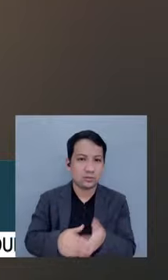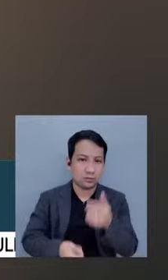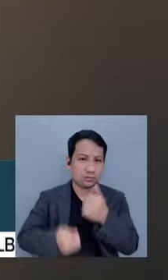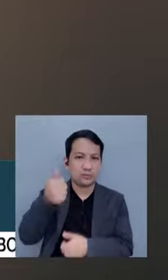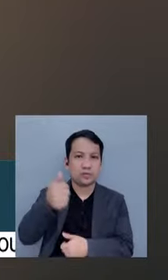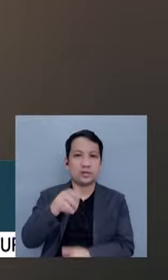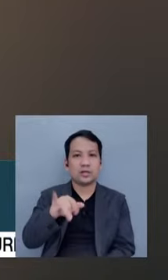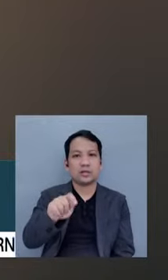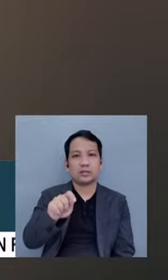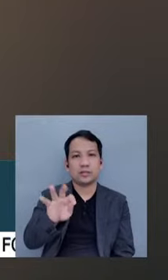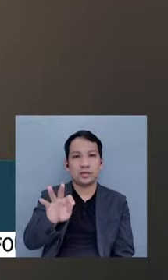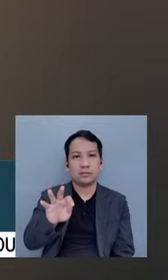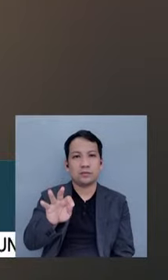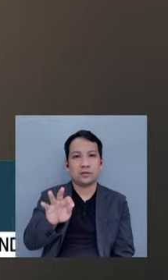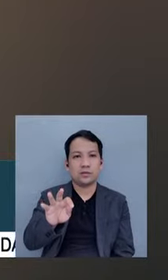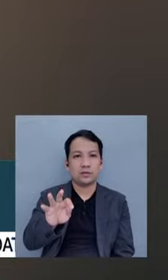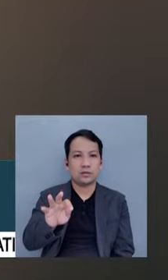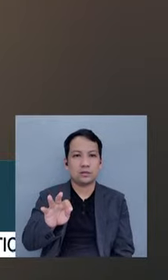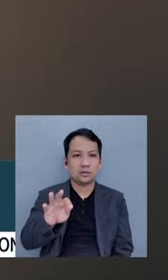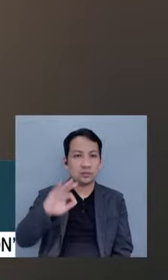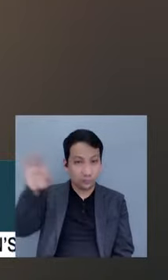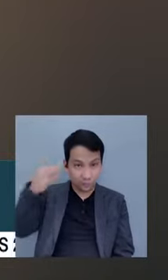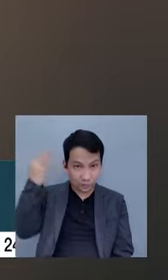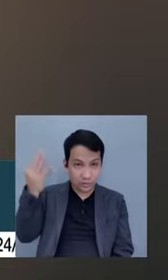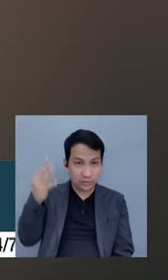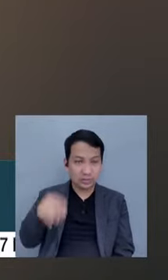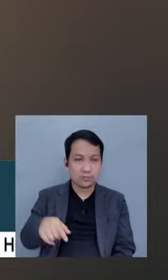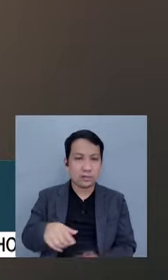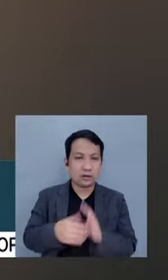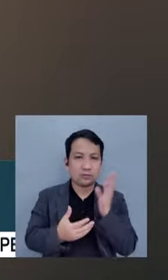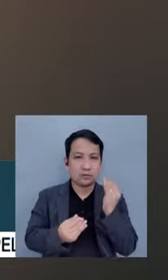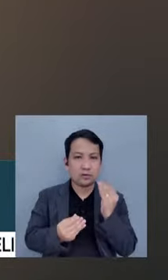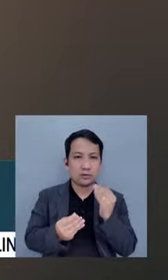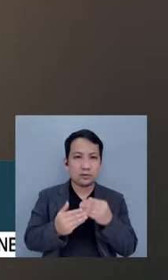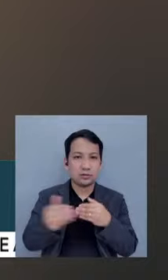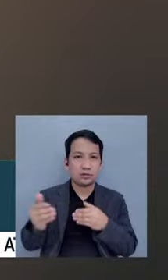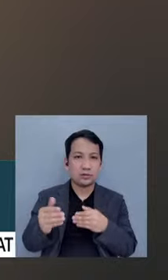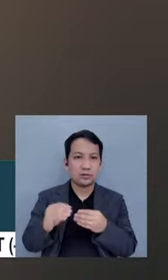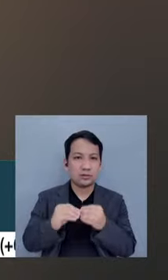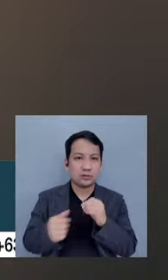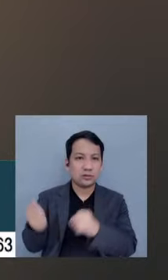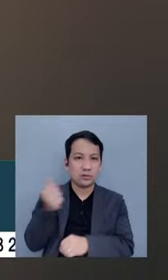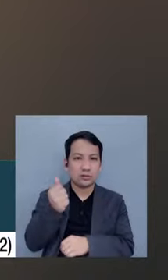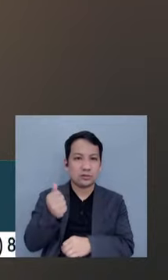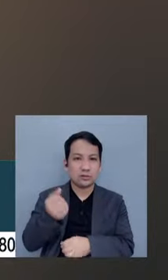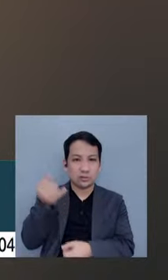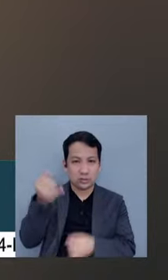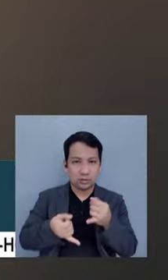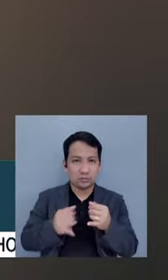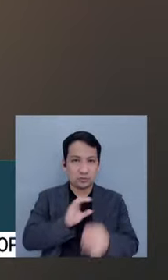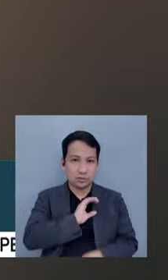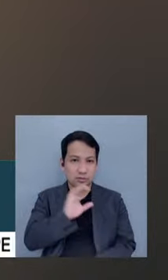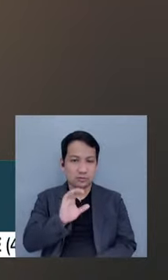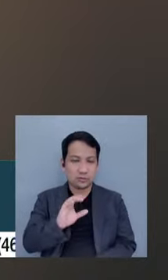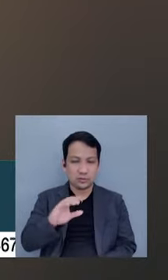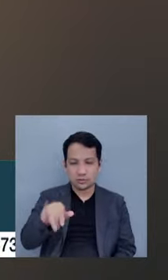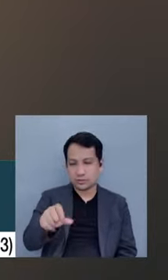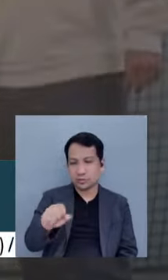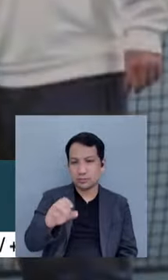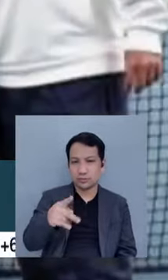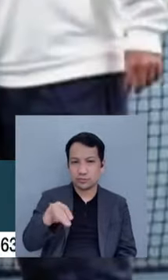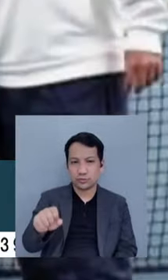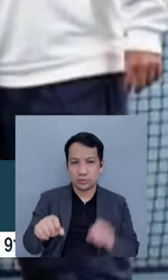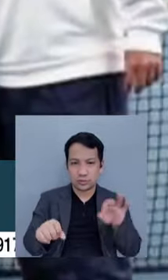in Bourbouge, France, but they upset the top seeds in the finals, Jessica Ponchet of France and